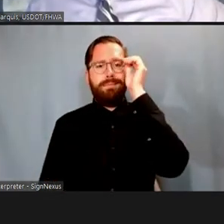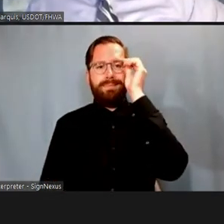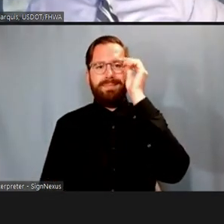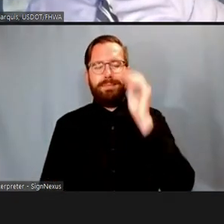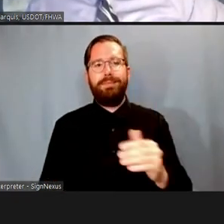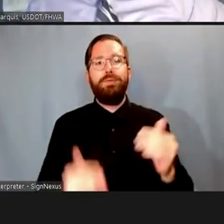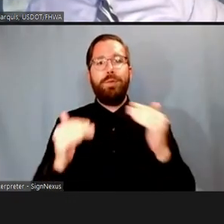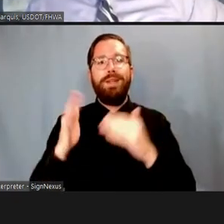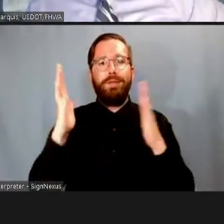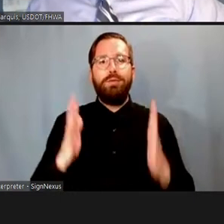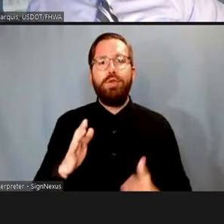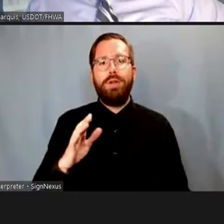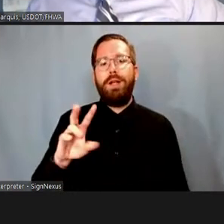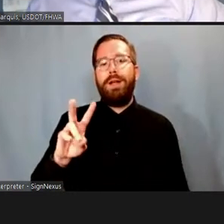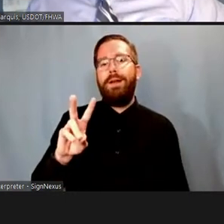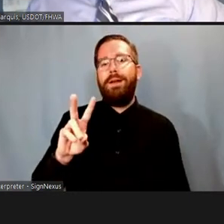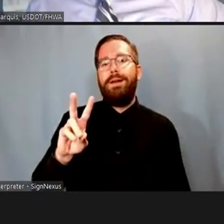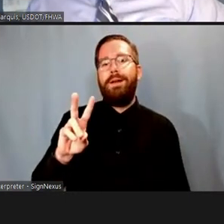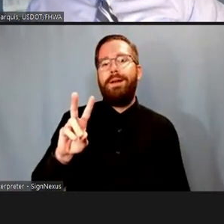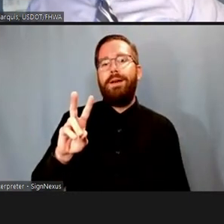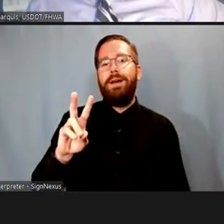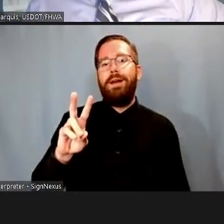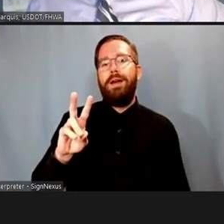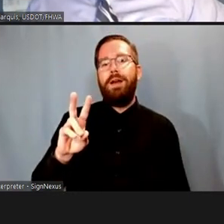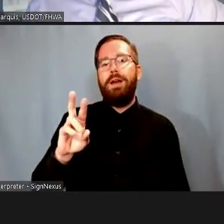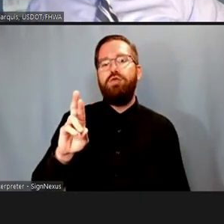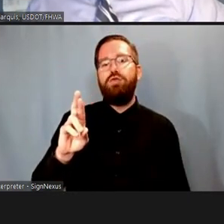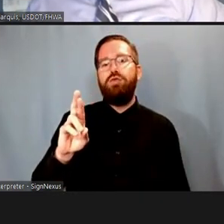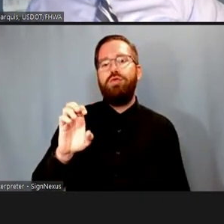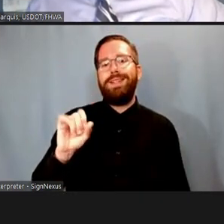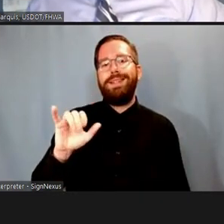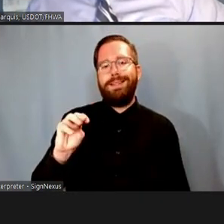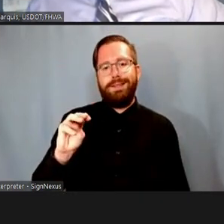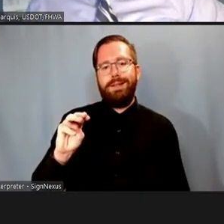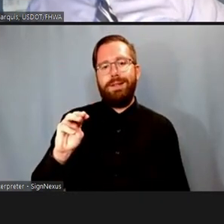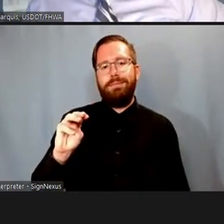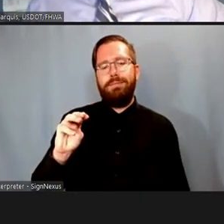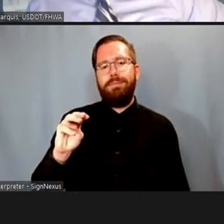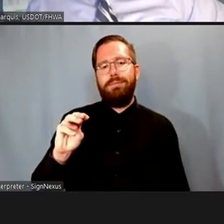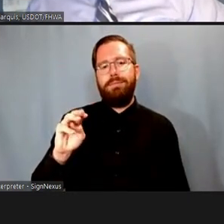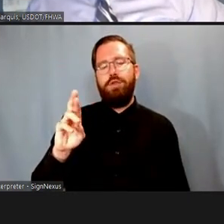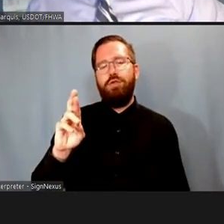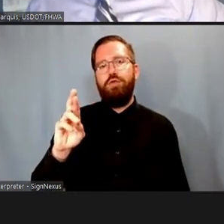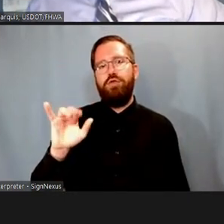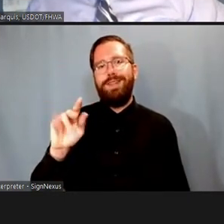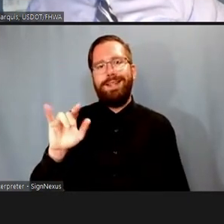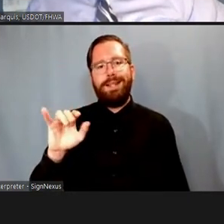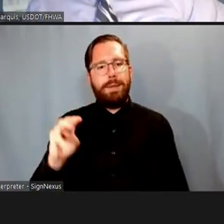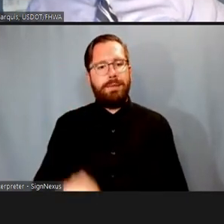our next speaker is wasim rakabi followed by tim schneer